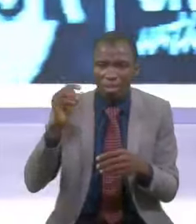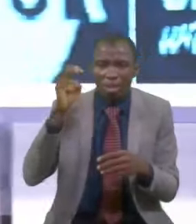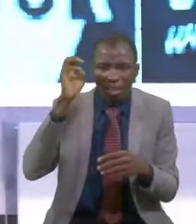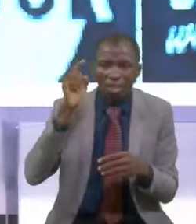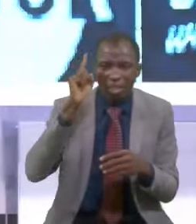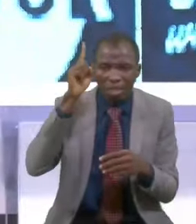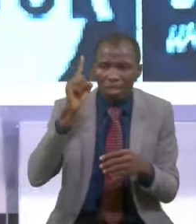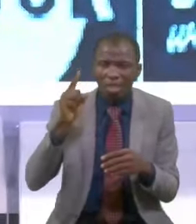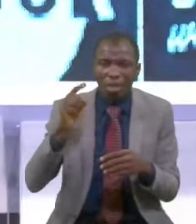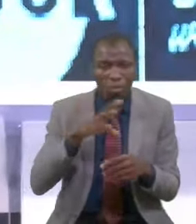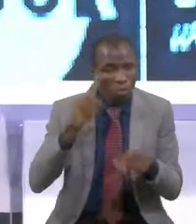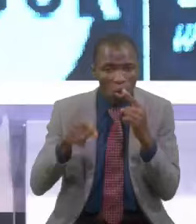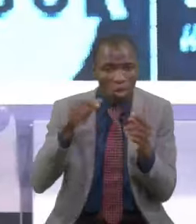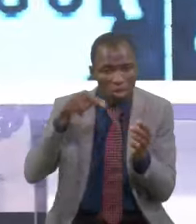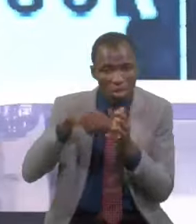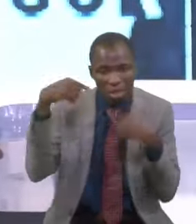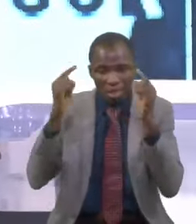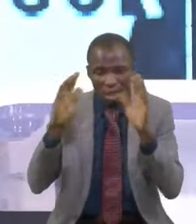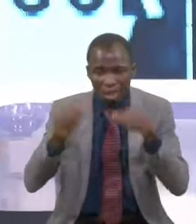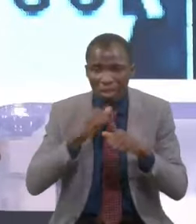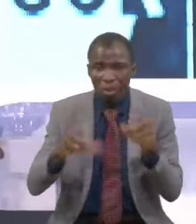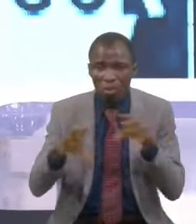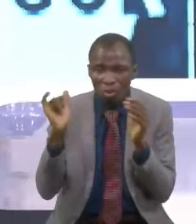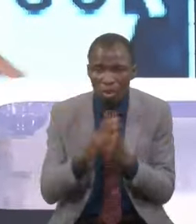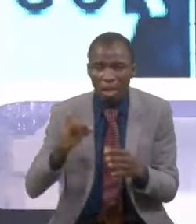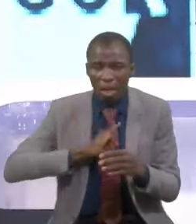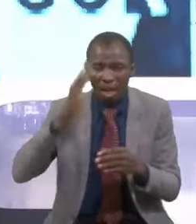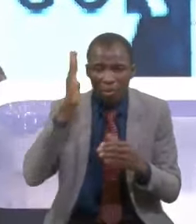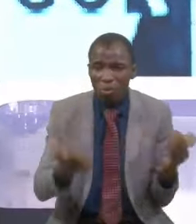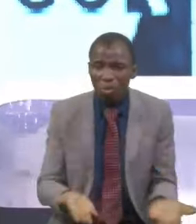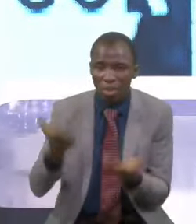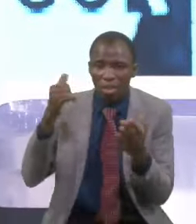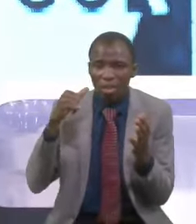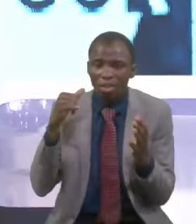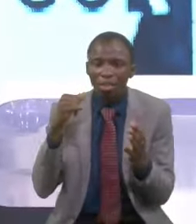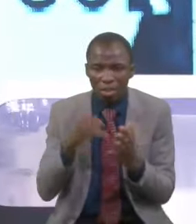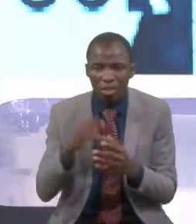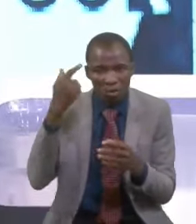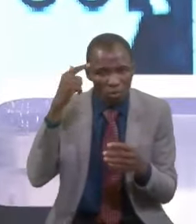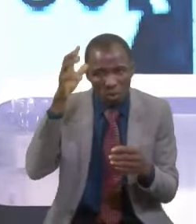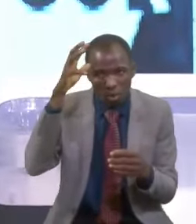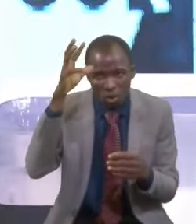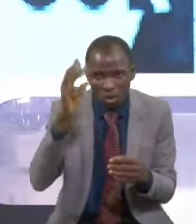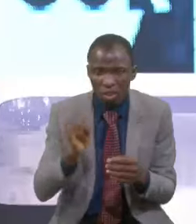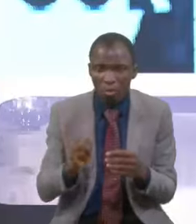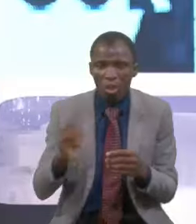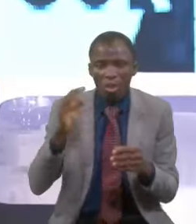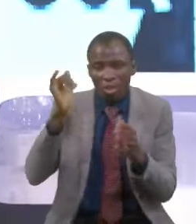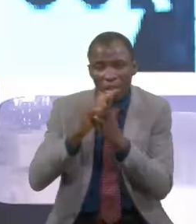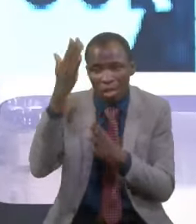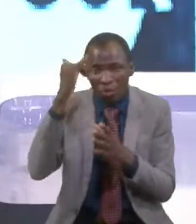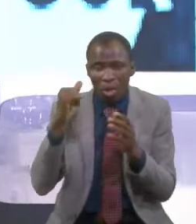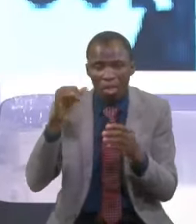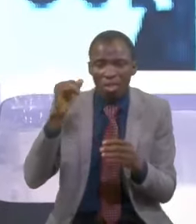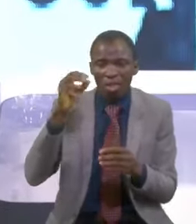that, I'll bear it for him. That's why he was wounded for our transgressions. He